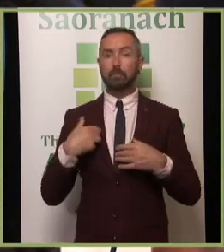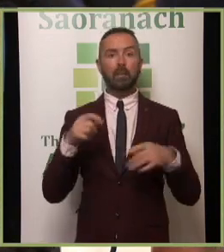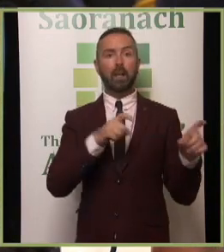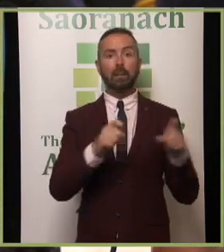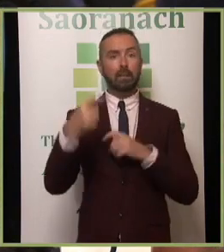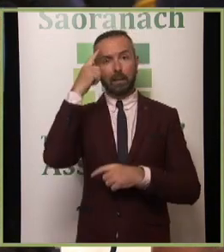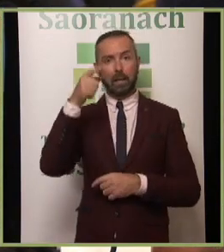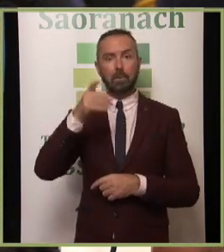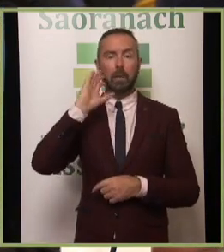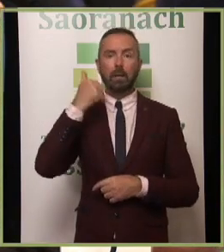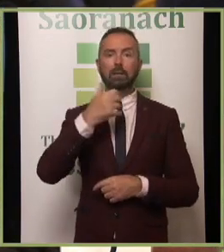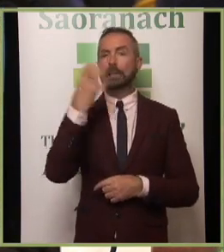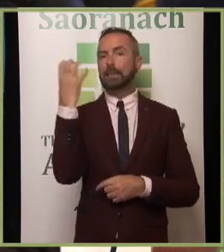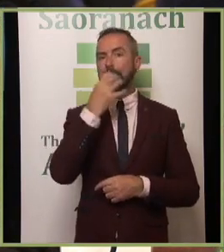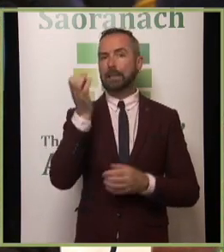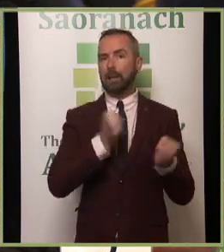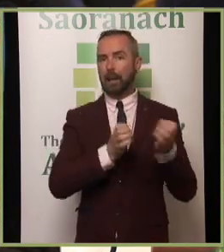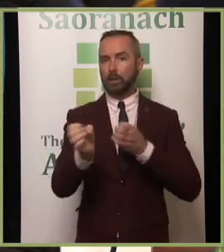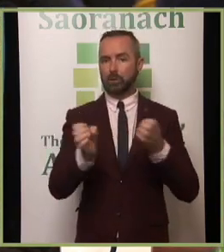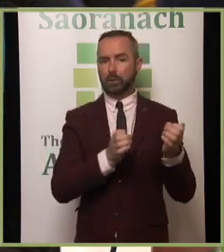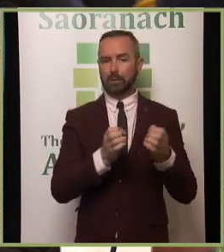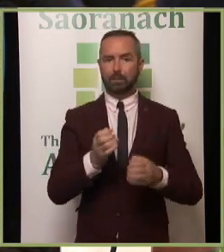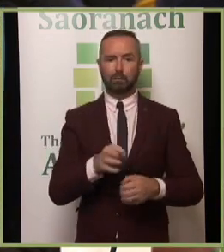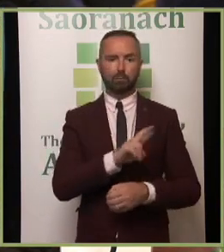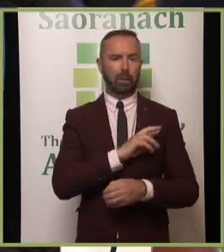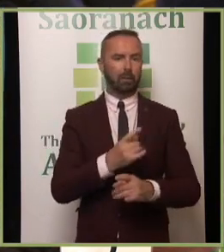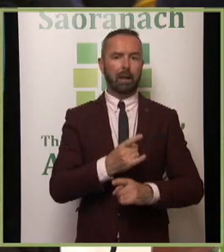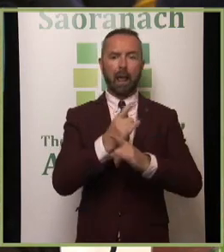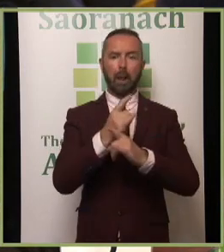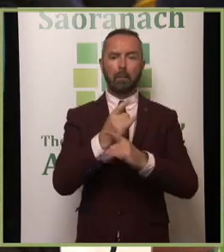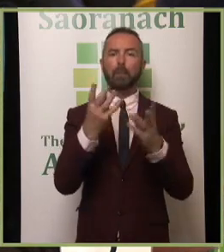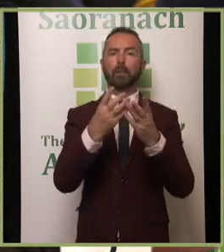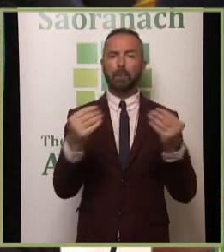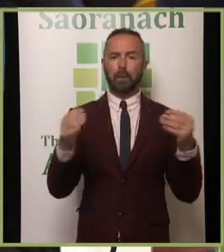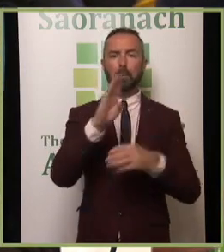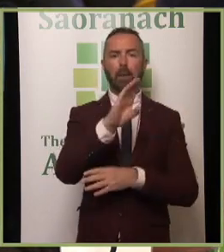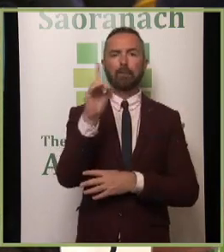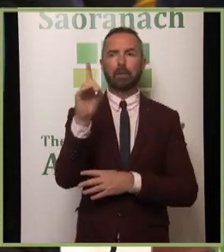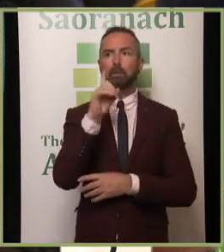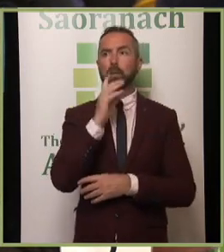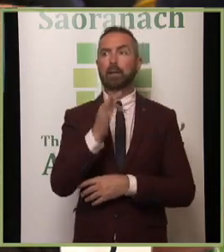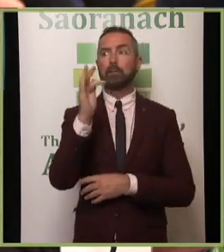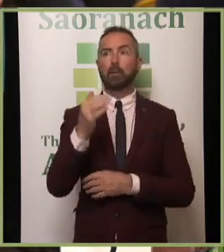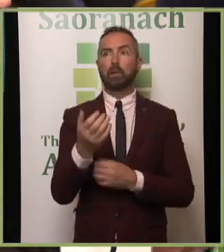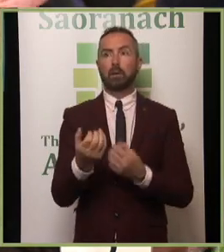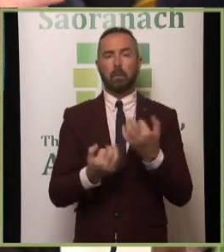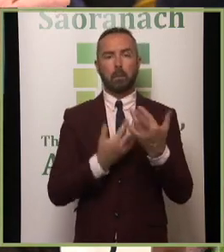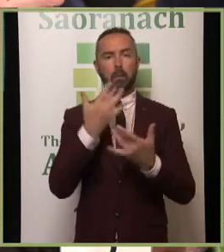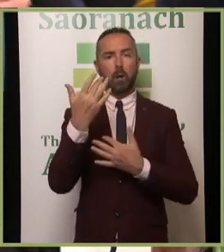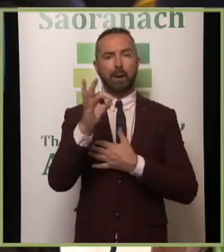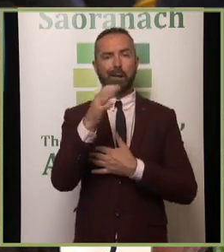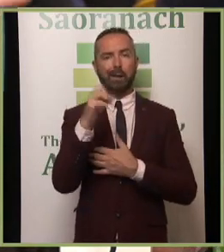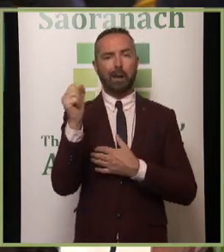clean energy is helping biodiversity, whereas if we're burning gas or fossil